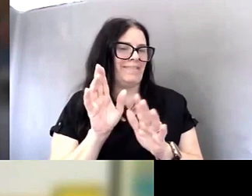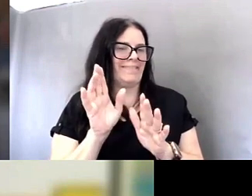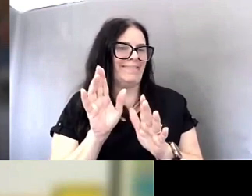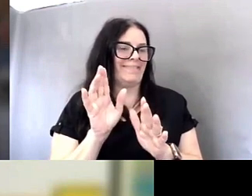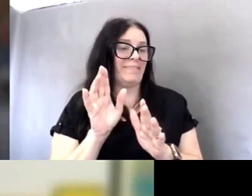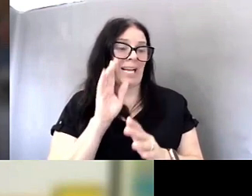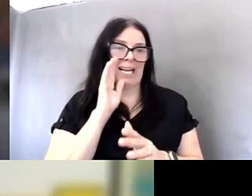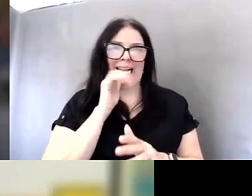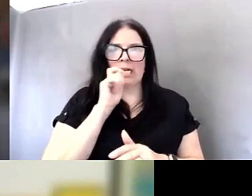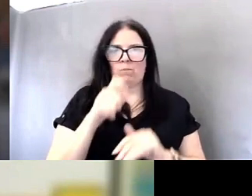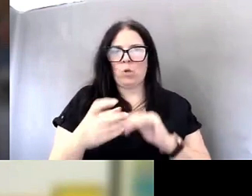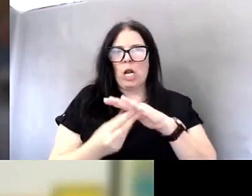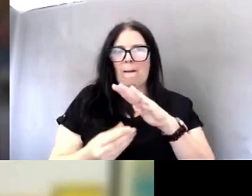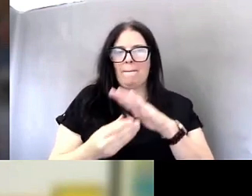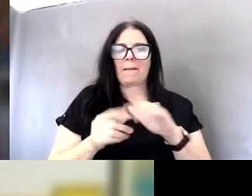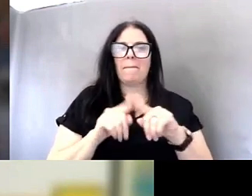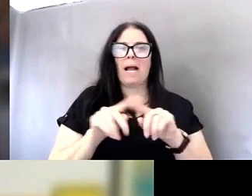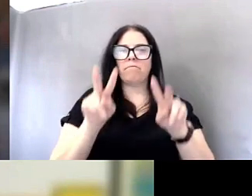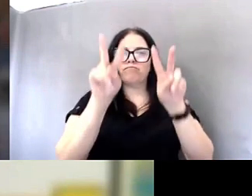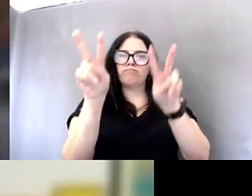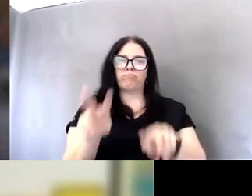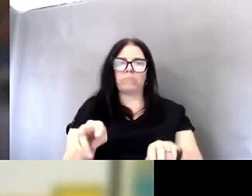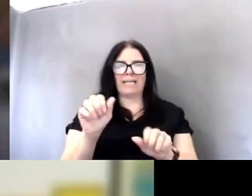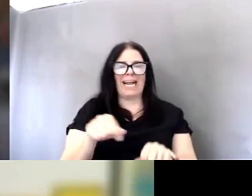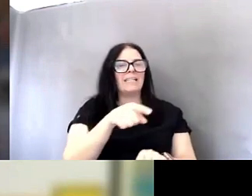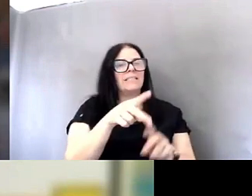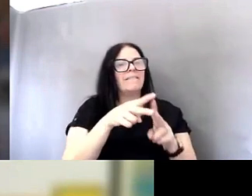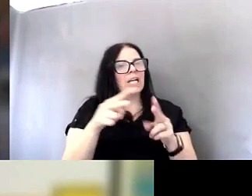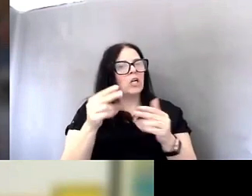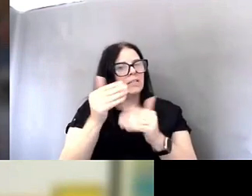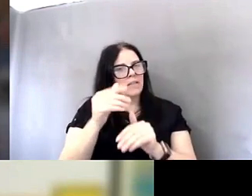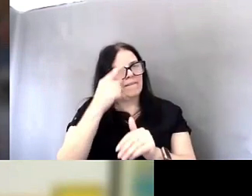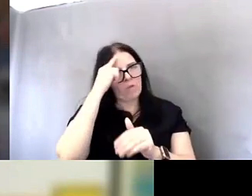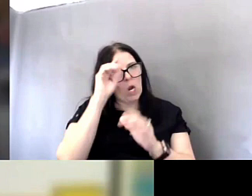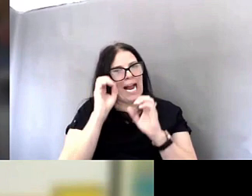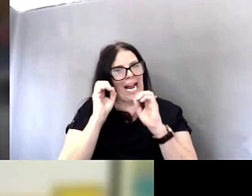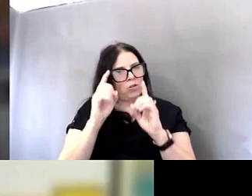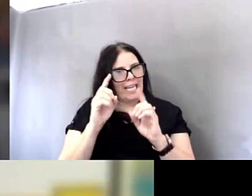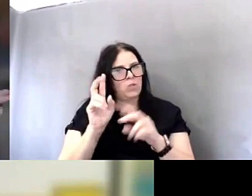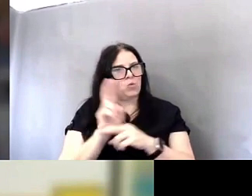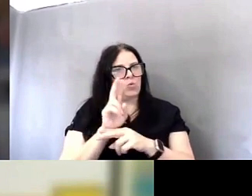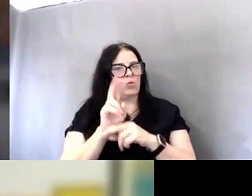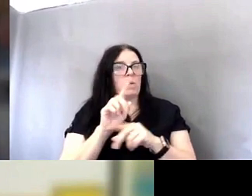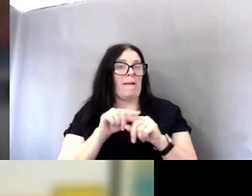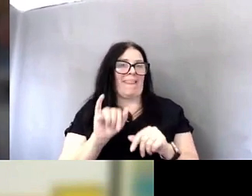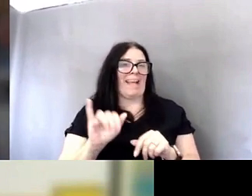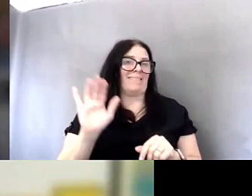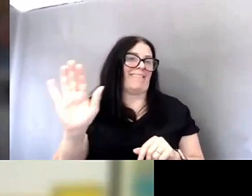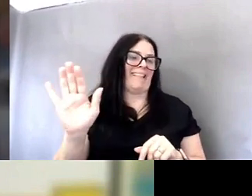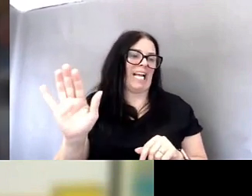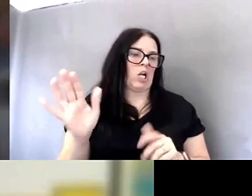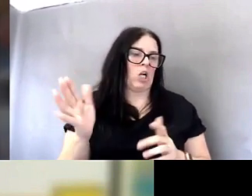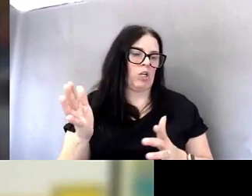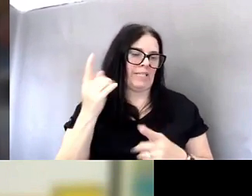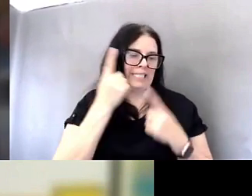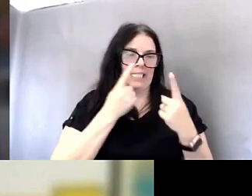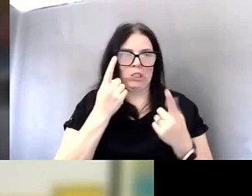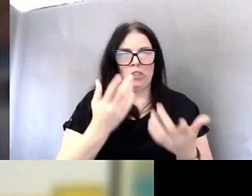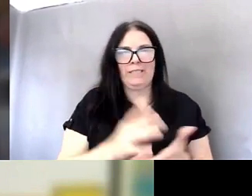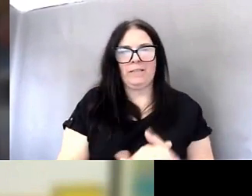restriction. And it's very specific. It's for educational use, but that's their